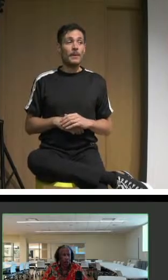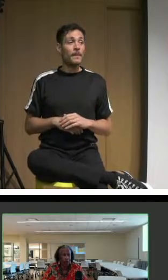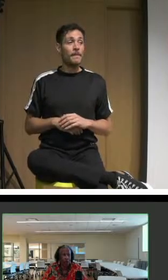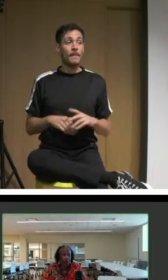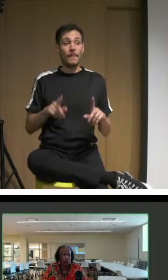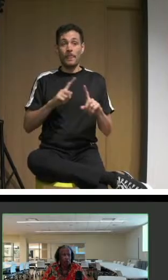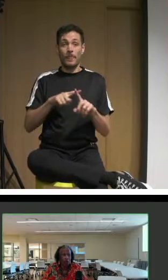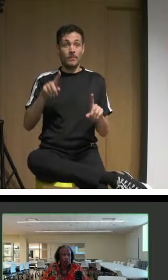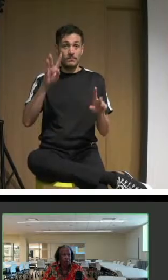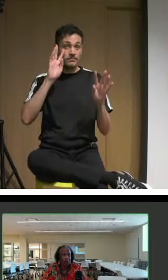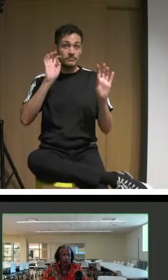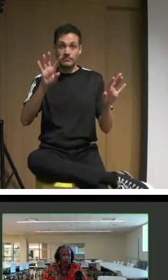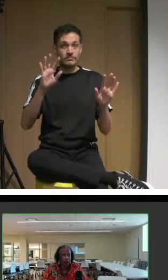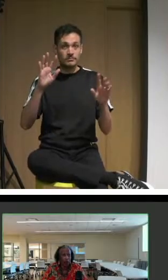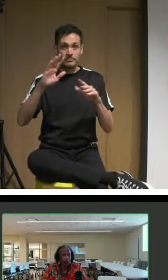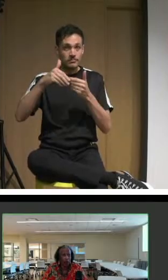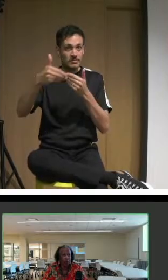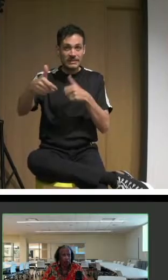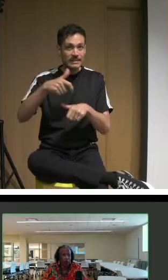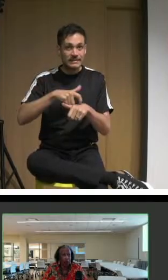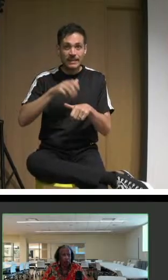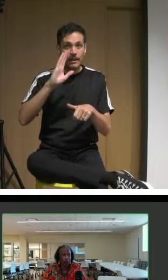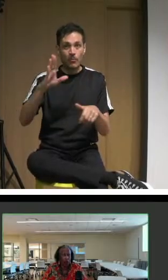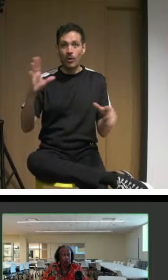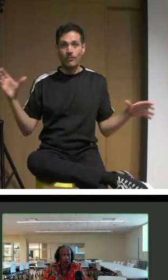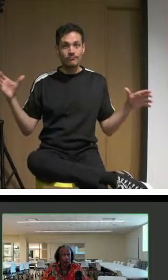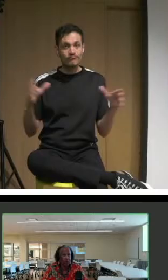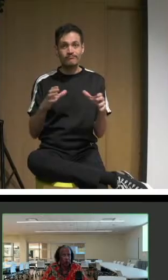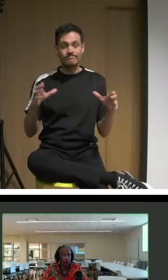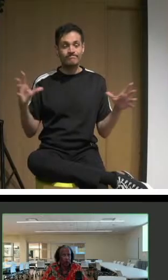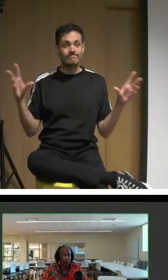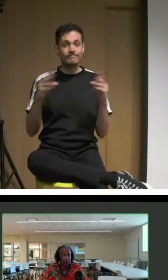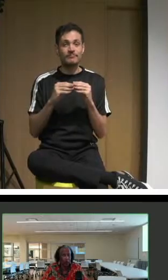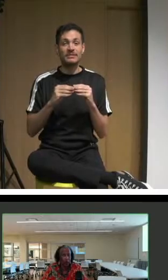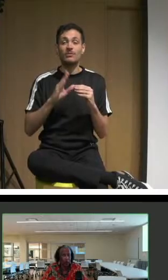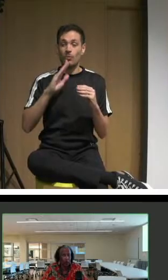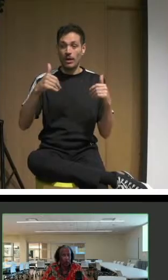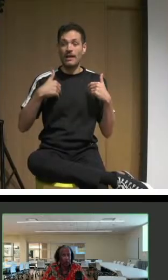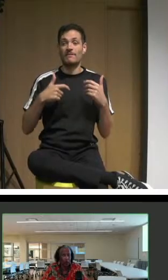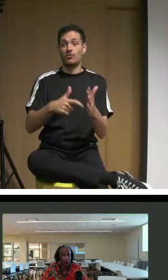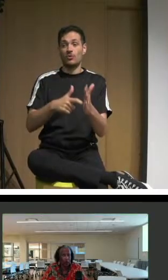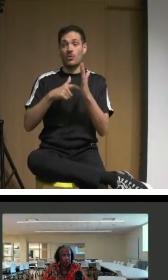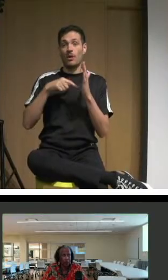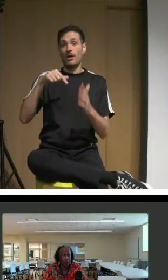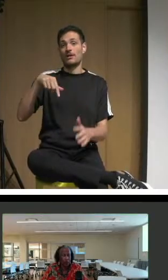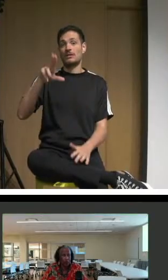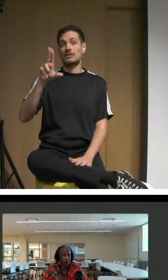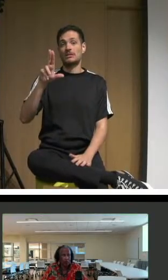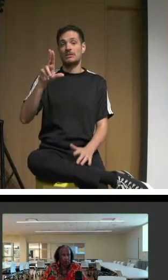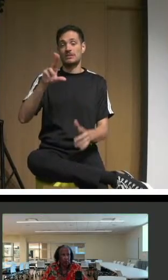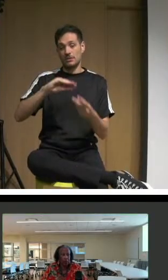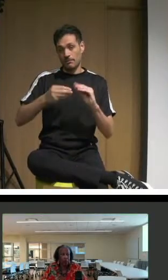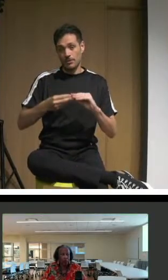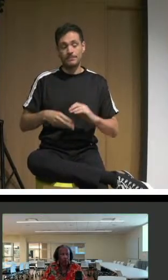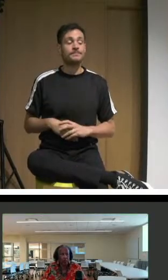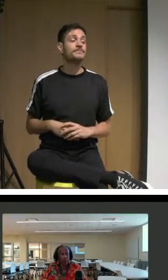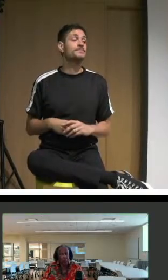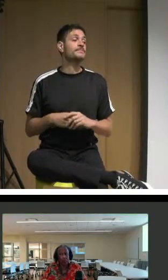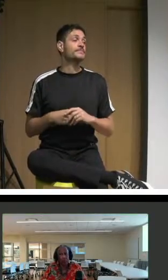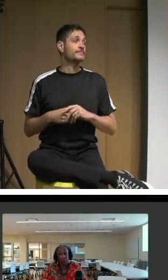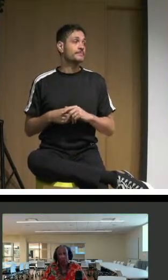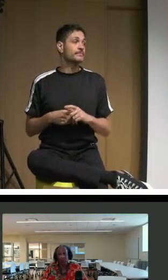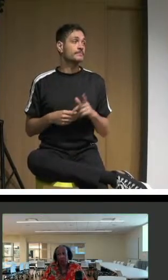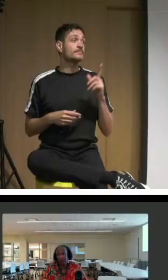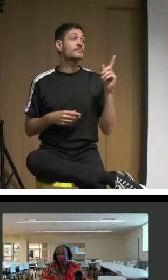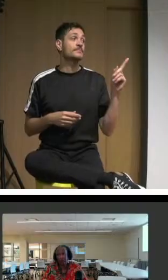next time we come together, we're going to have the required quorum. Chair, if I may. I think there are a number